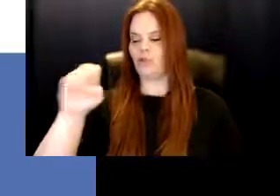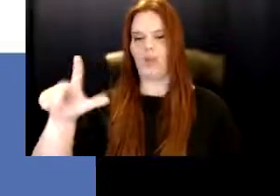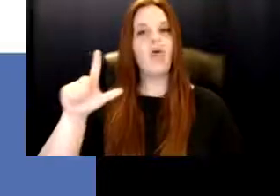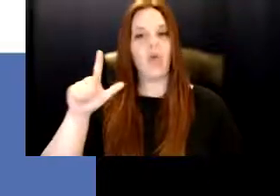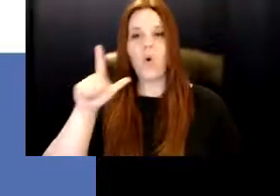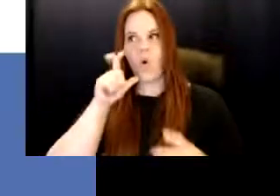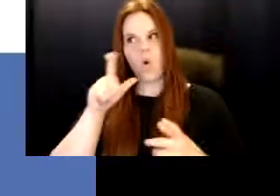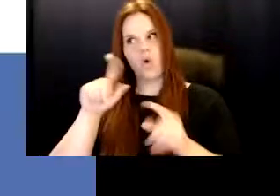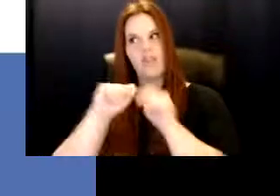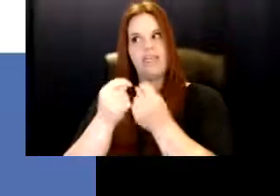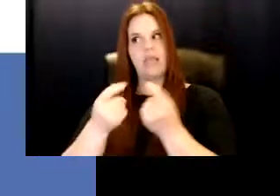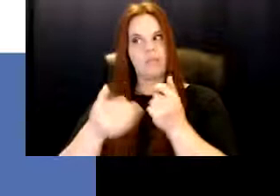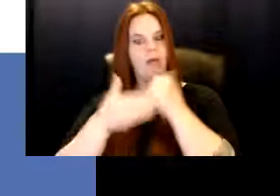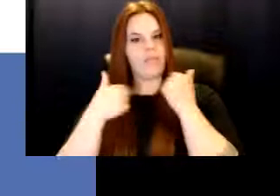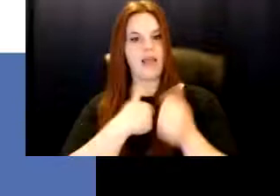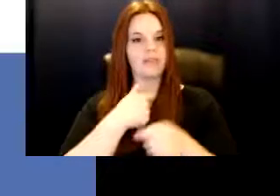Zoom.